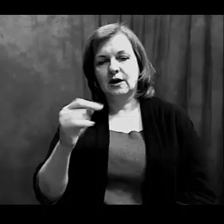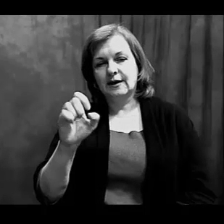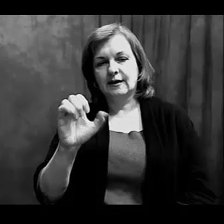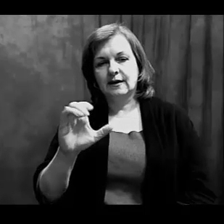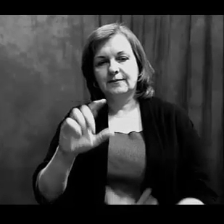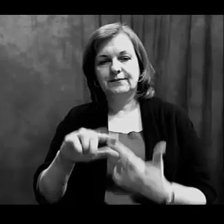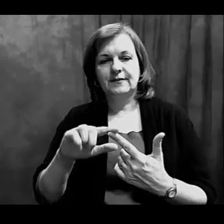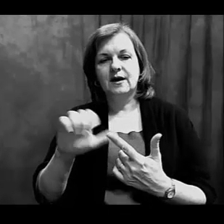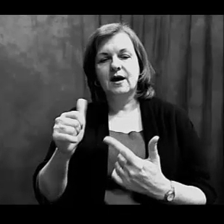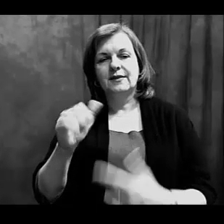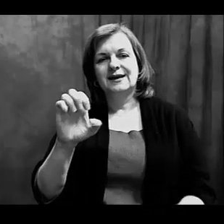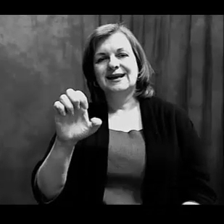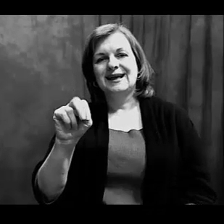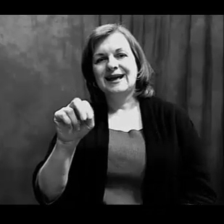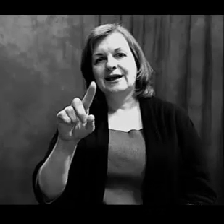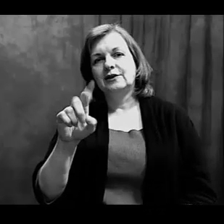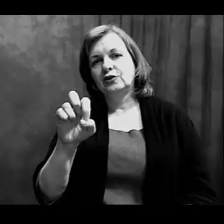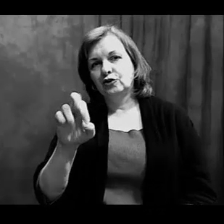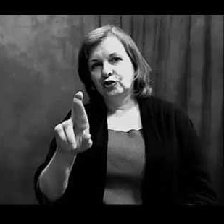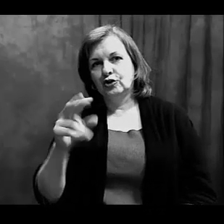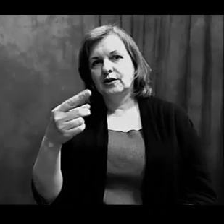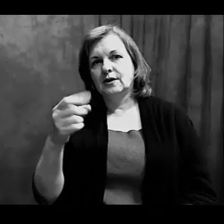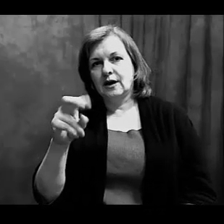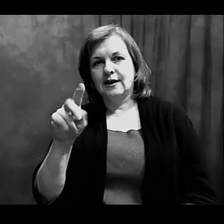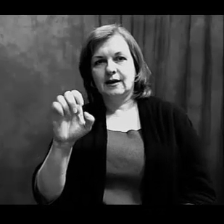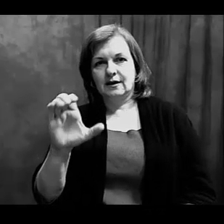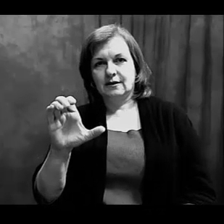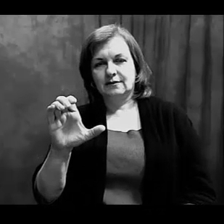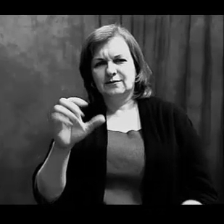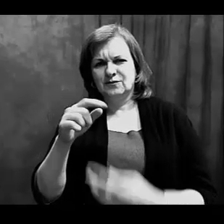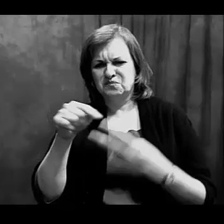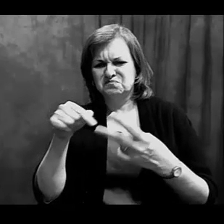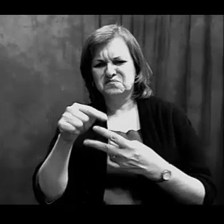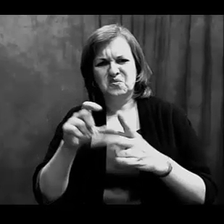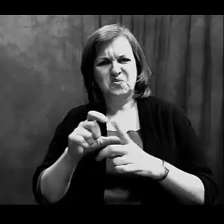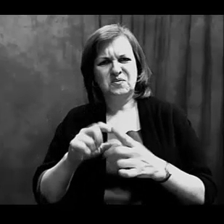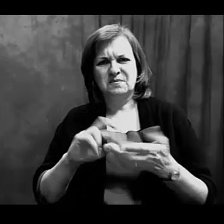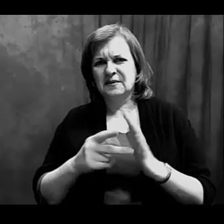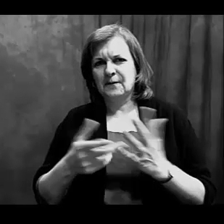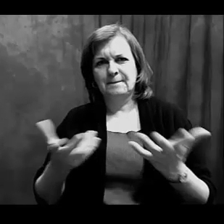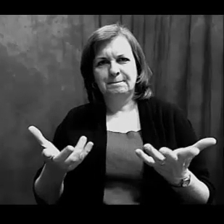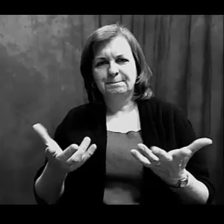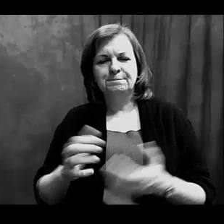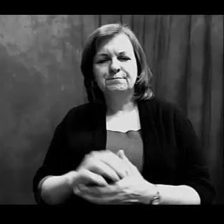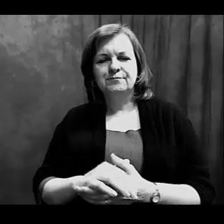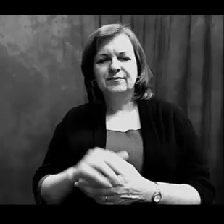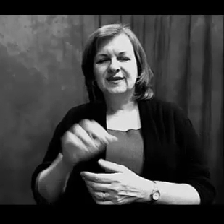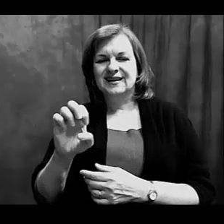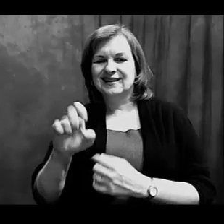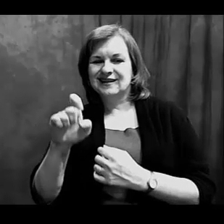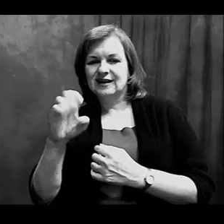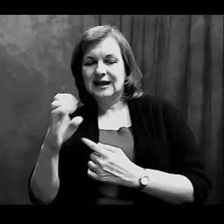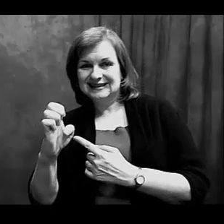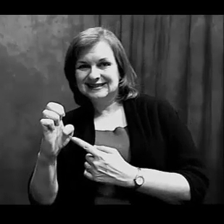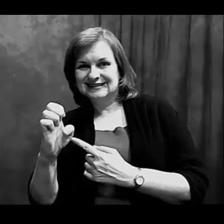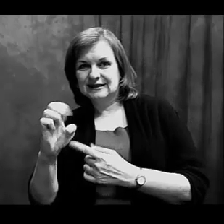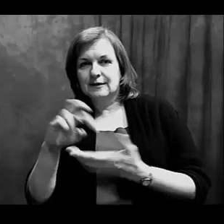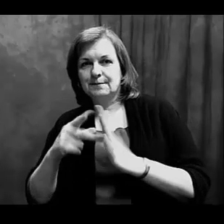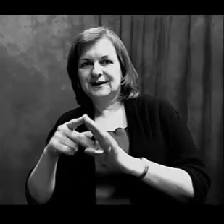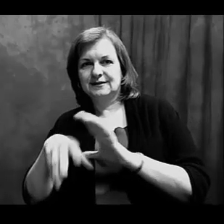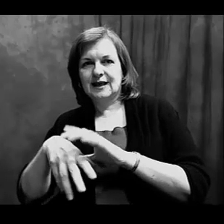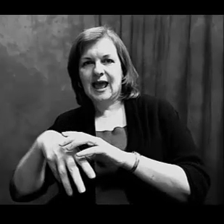exergonic, and one is endergonic. What do these actually mean? Well,